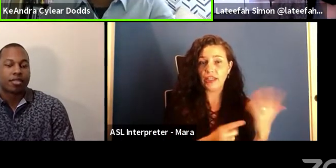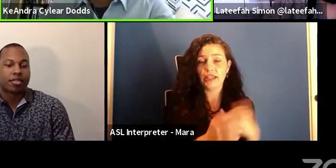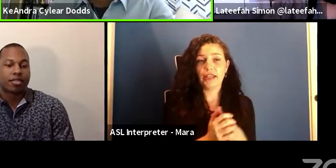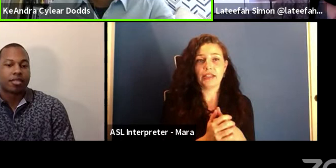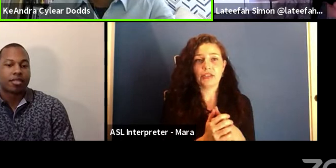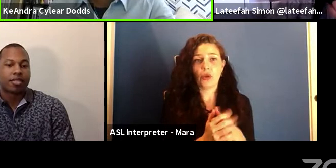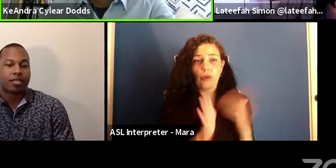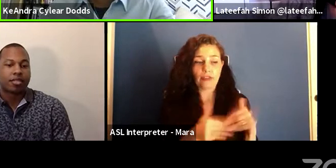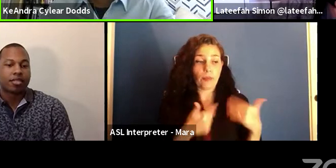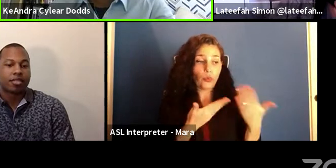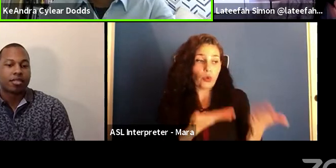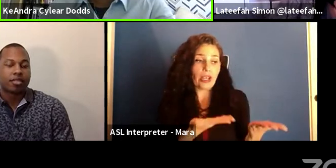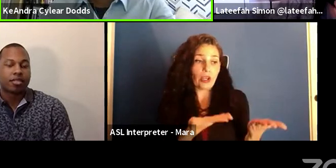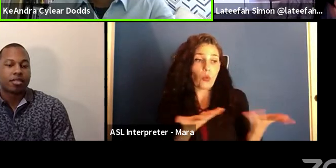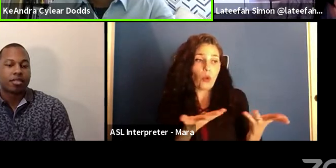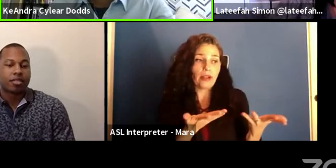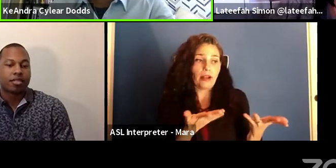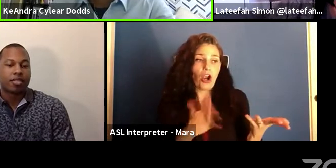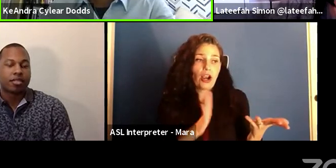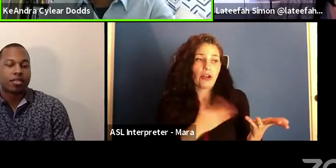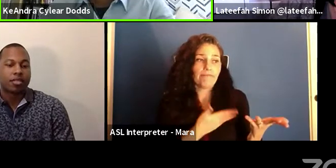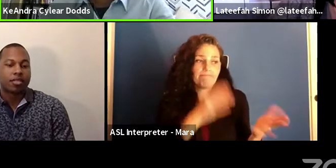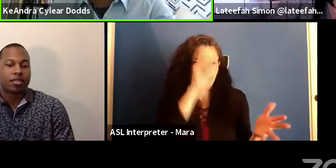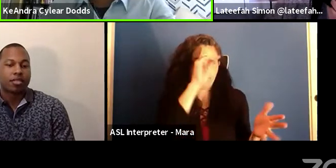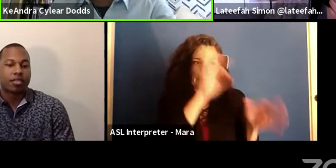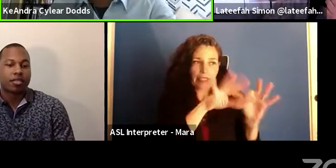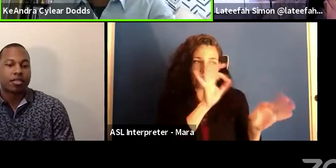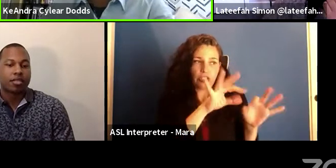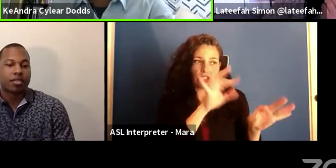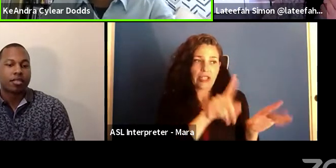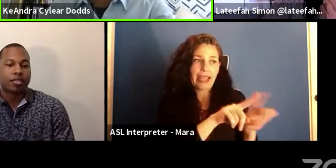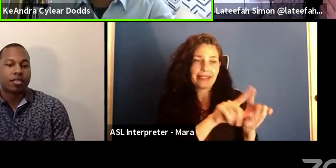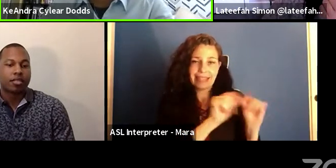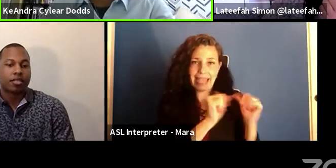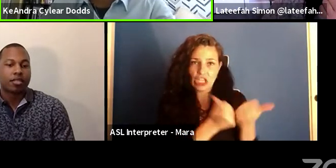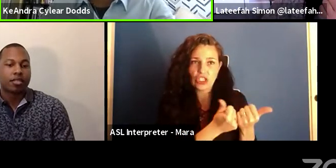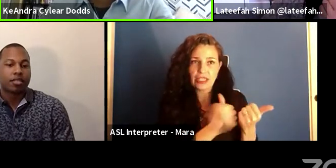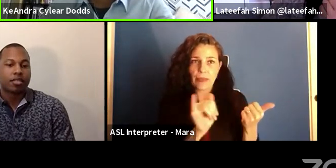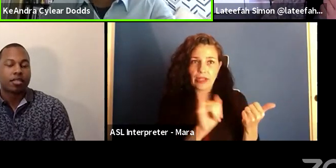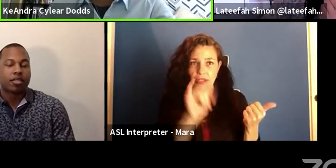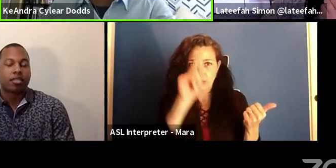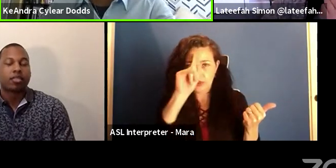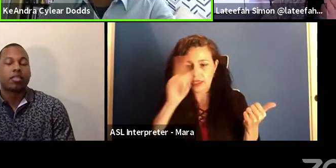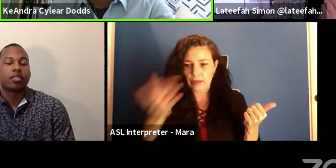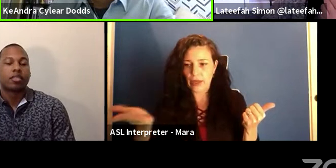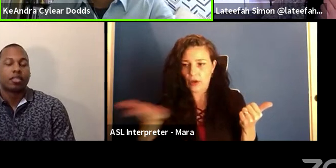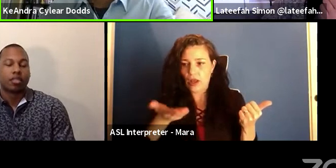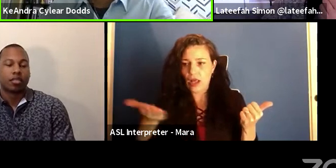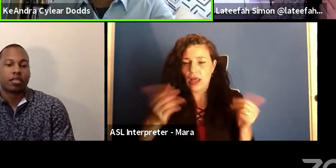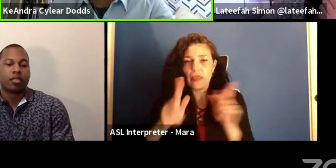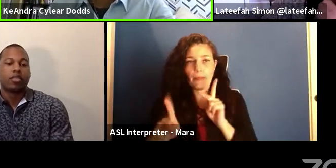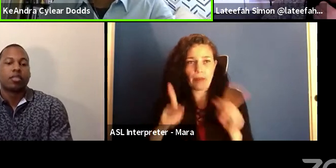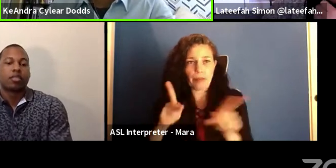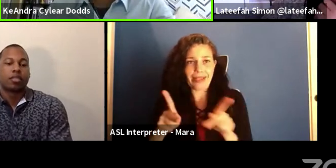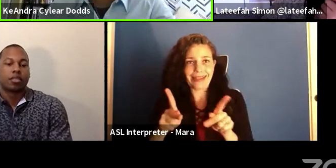agency, but also within all of the PSAC, the Public Safety Advisory Committee members, finding ways to really